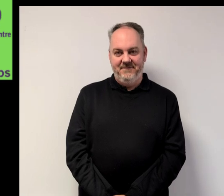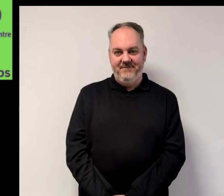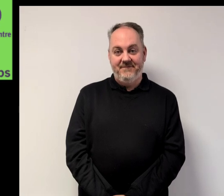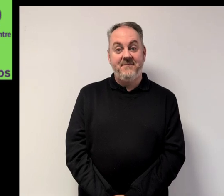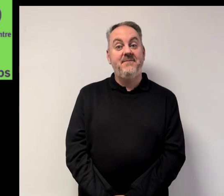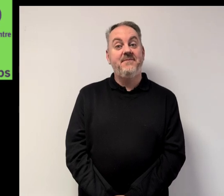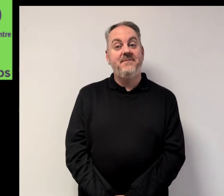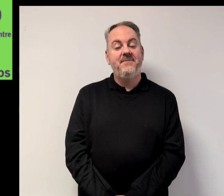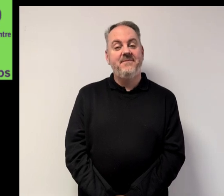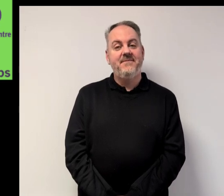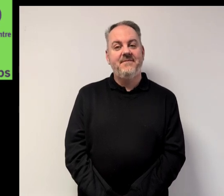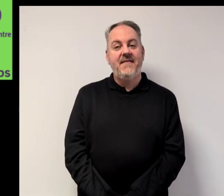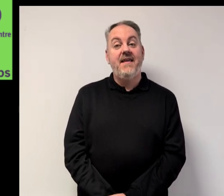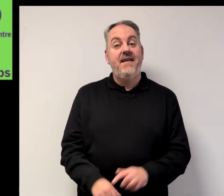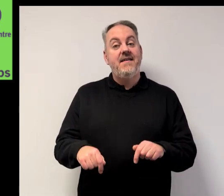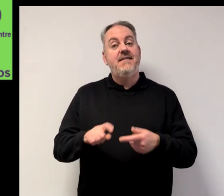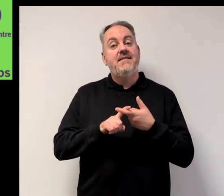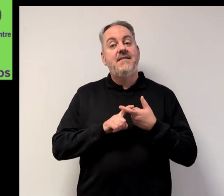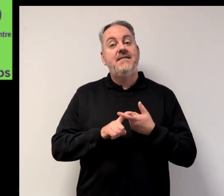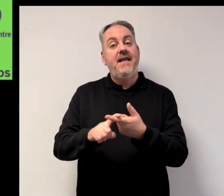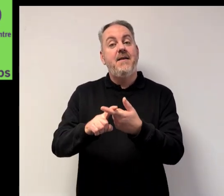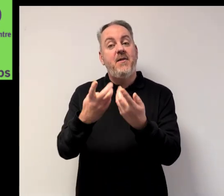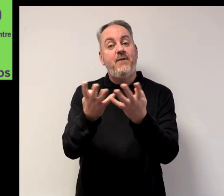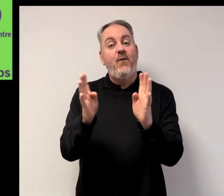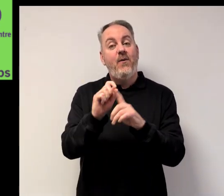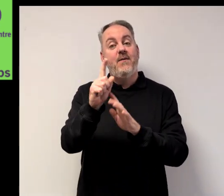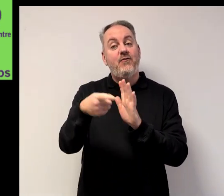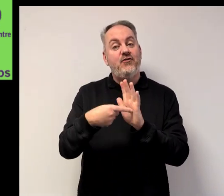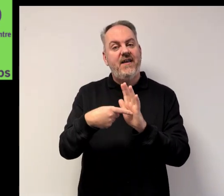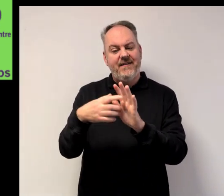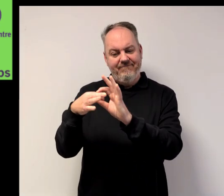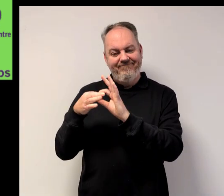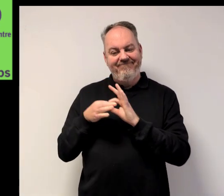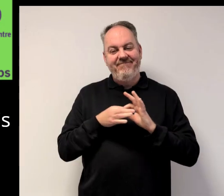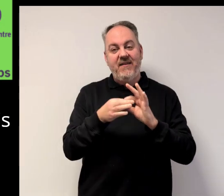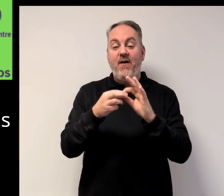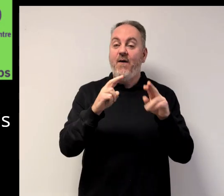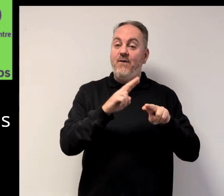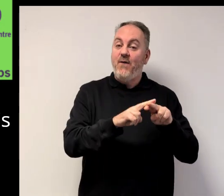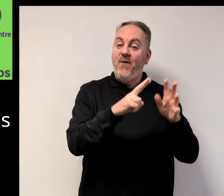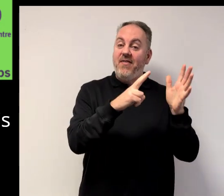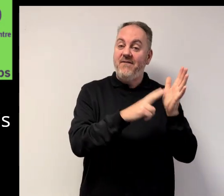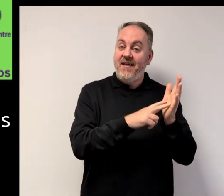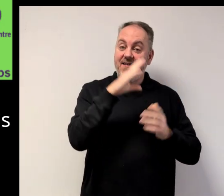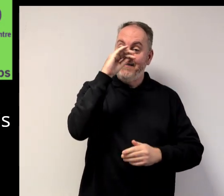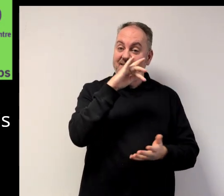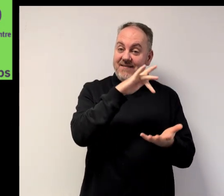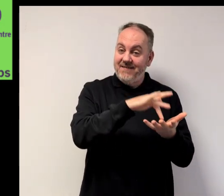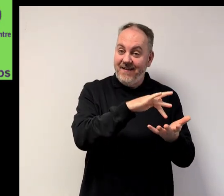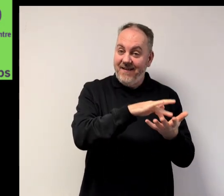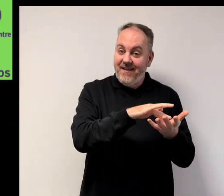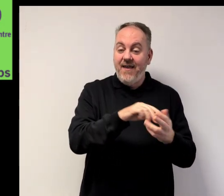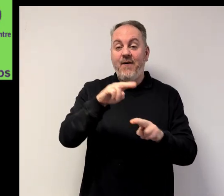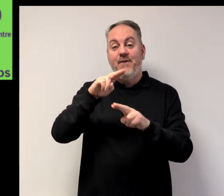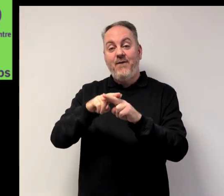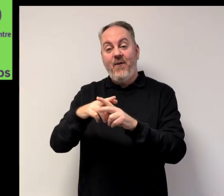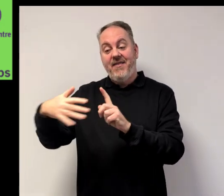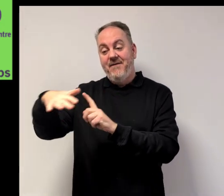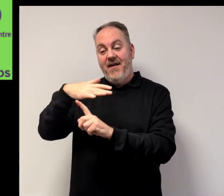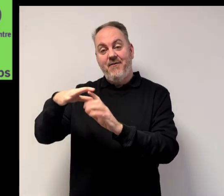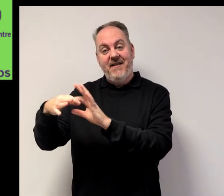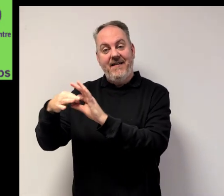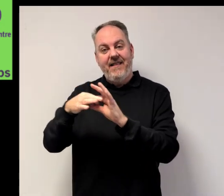The Sustainable for All project is a collaboration between Forth Valley Sensory Centre and Forth Environment Link, funded by the Scottish Government's Climate Engagement